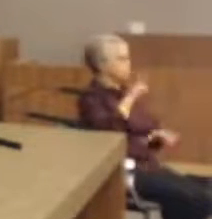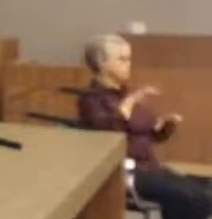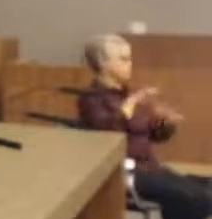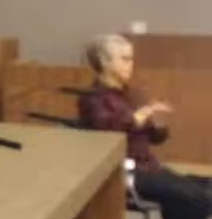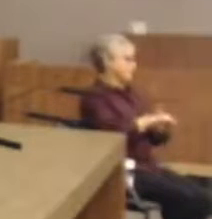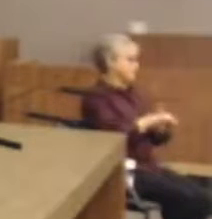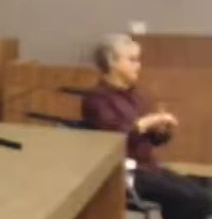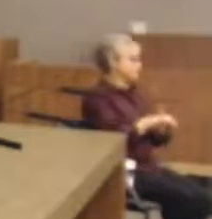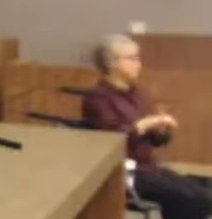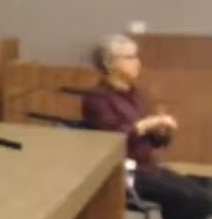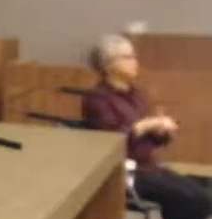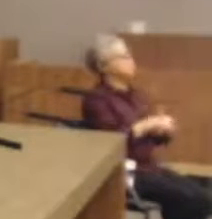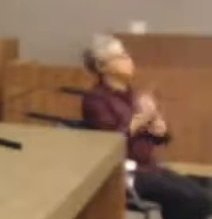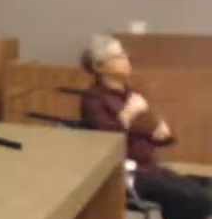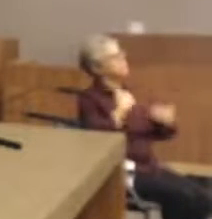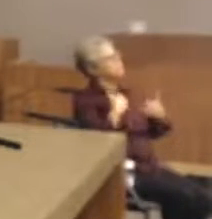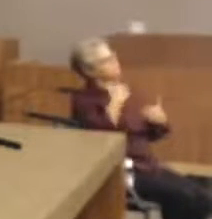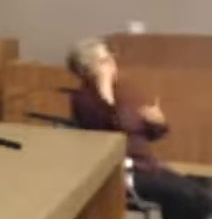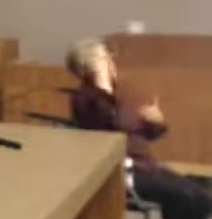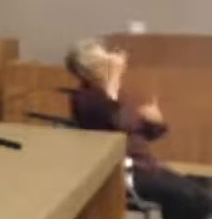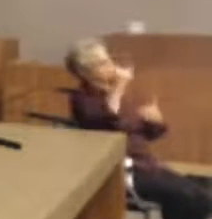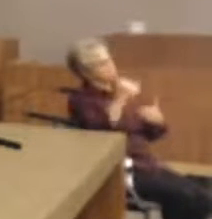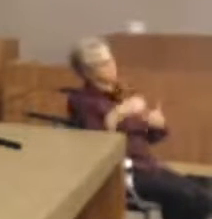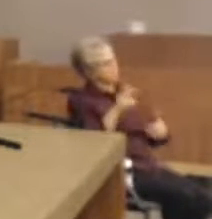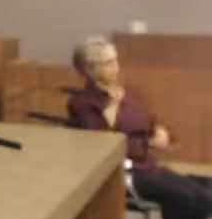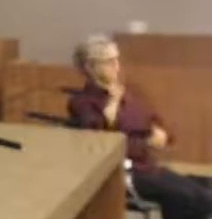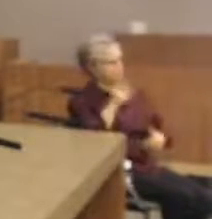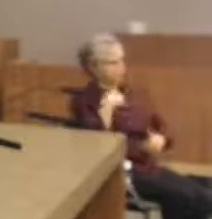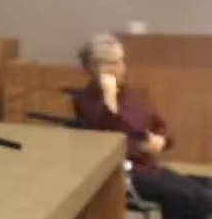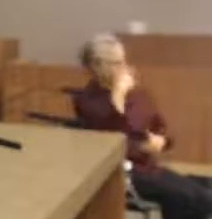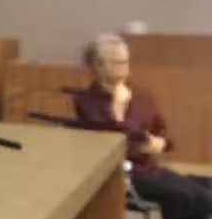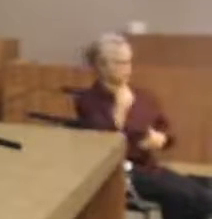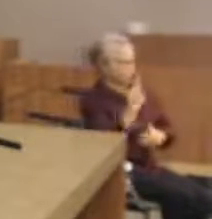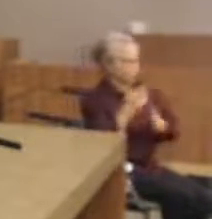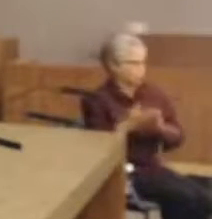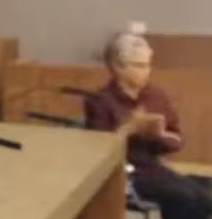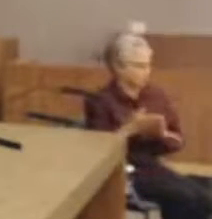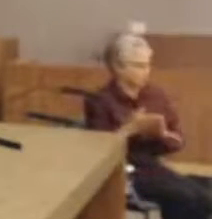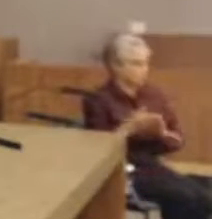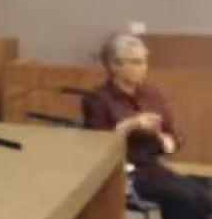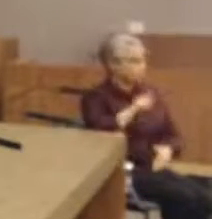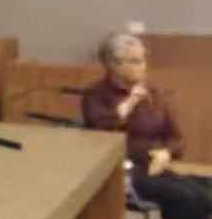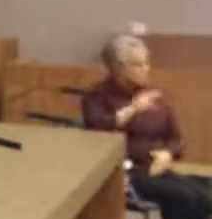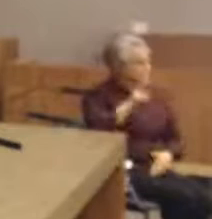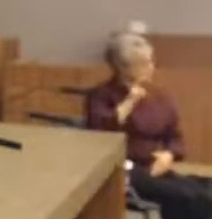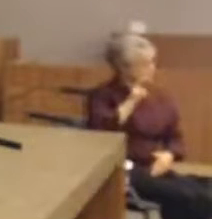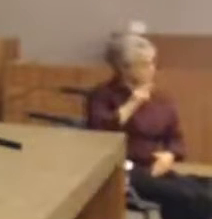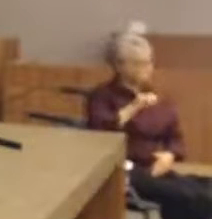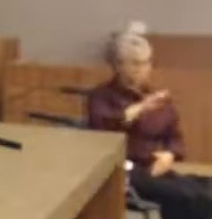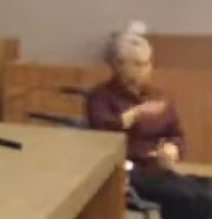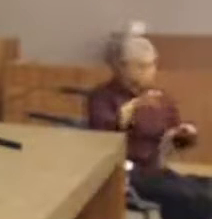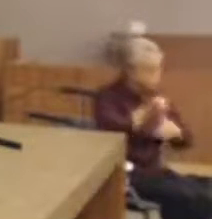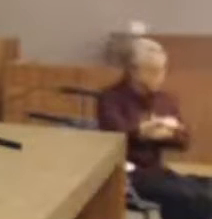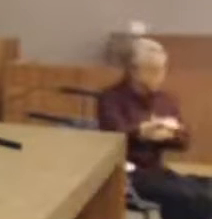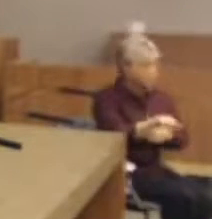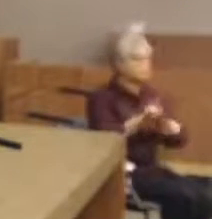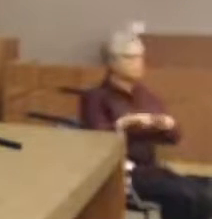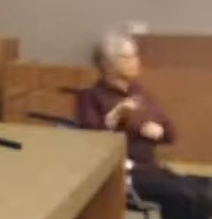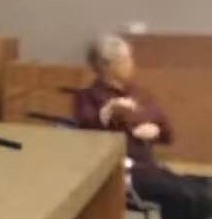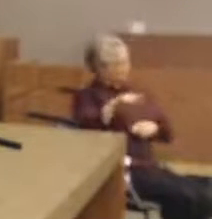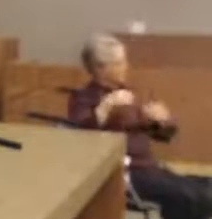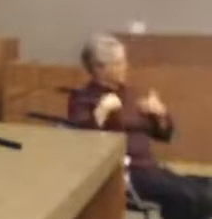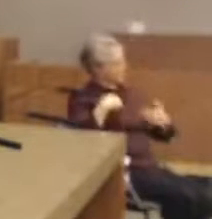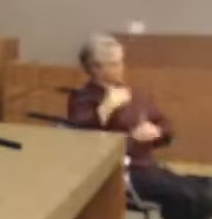of have this idea that victims look one way, and if they're really a victim, then they wouldn't do this. But there's a process going on for them too. And